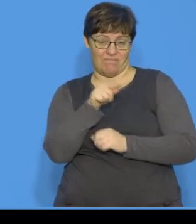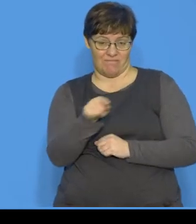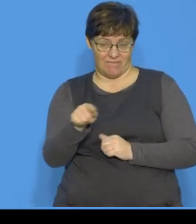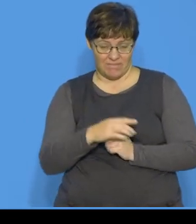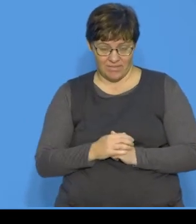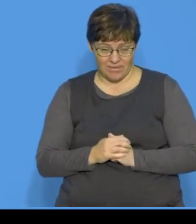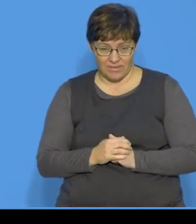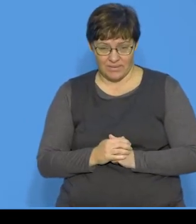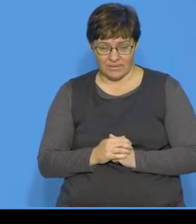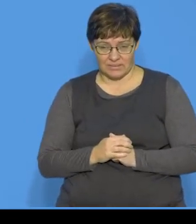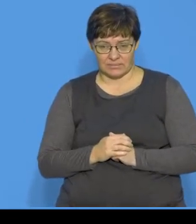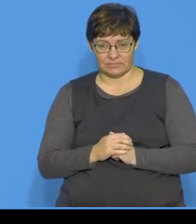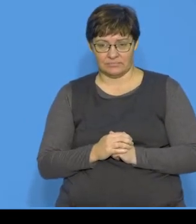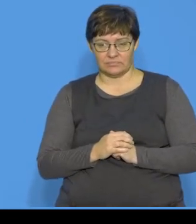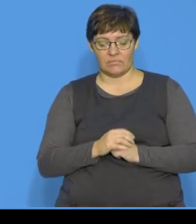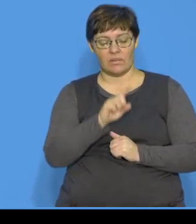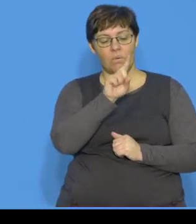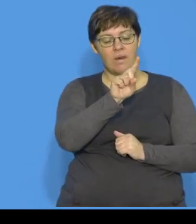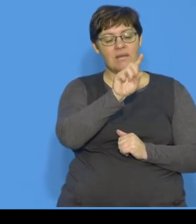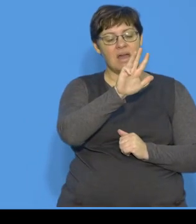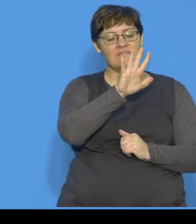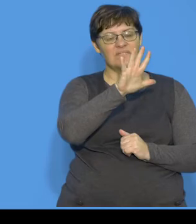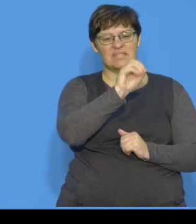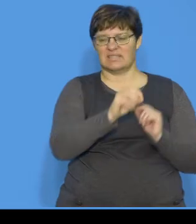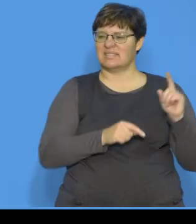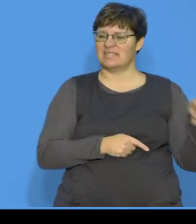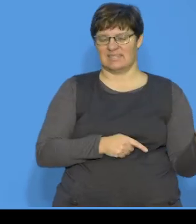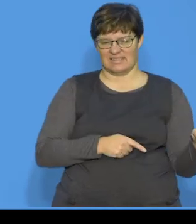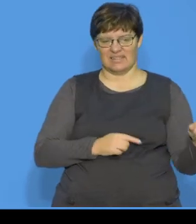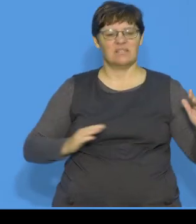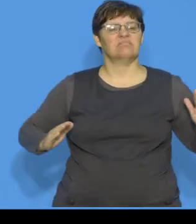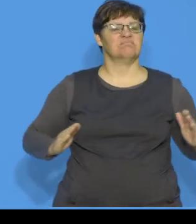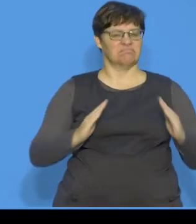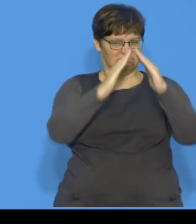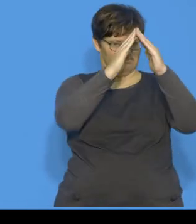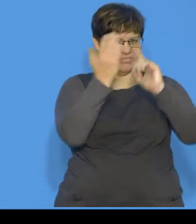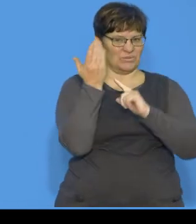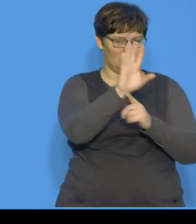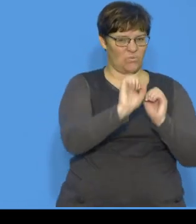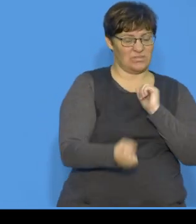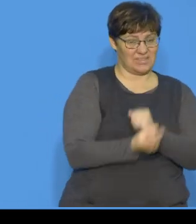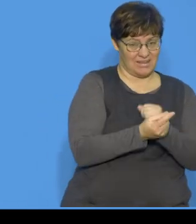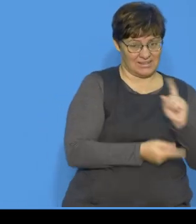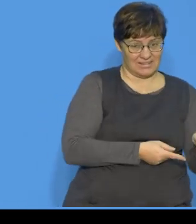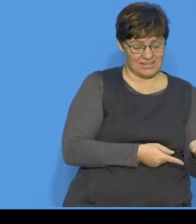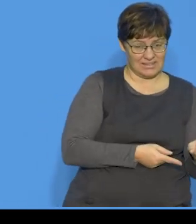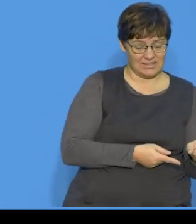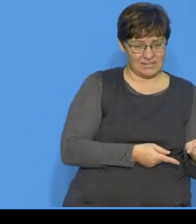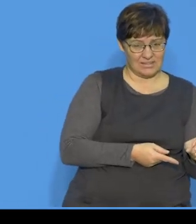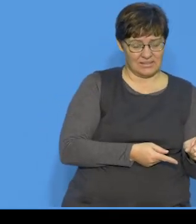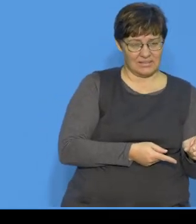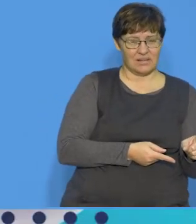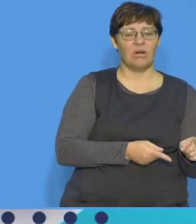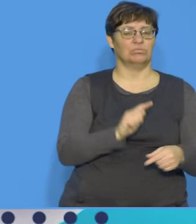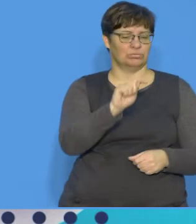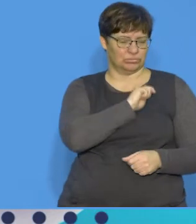So 1950, this was the graph that I originally showed you, that showed a